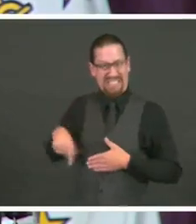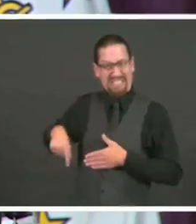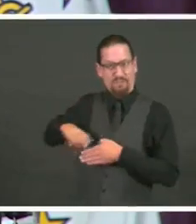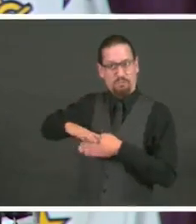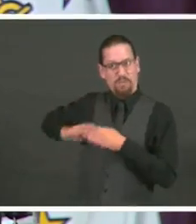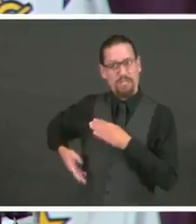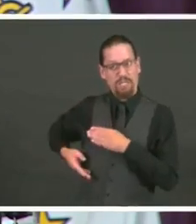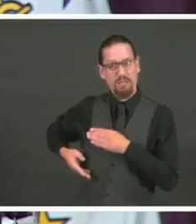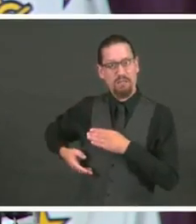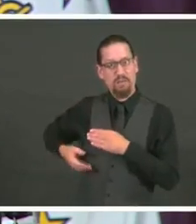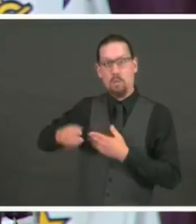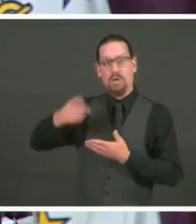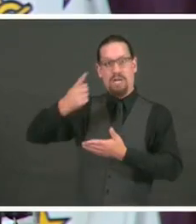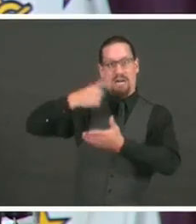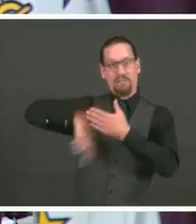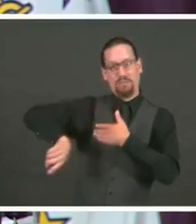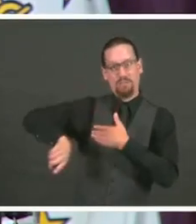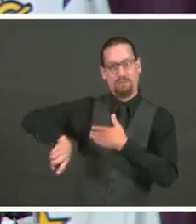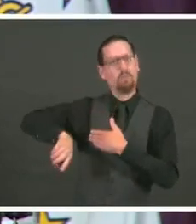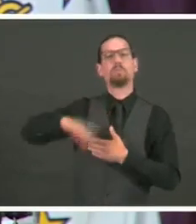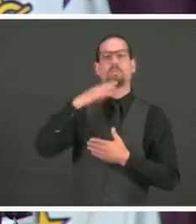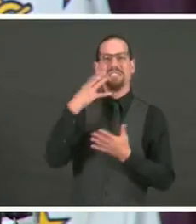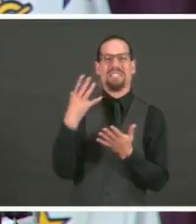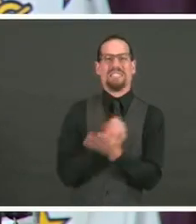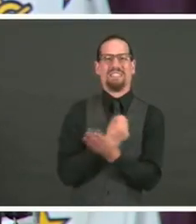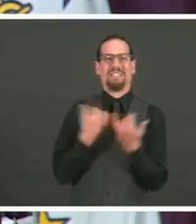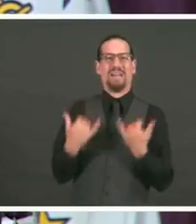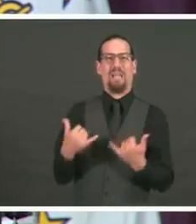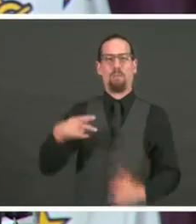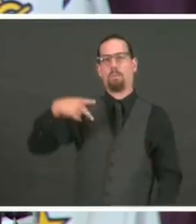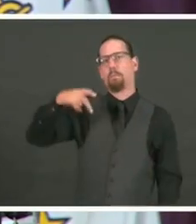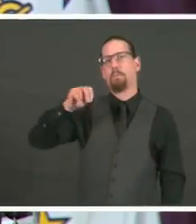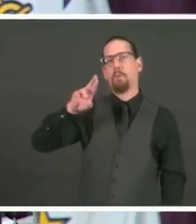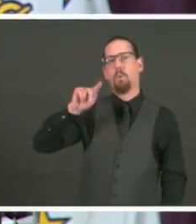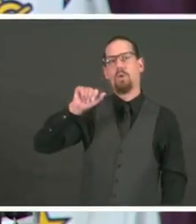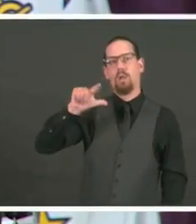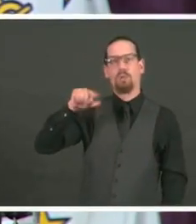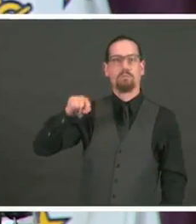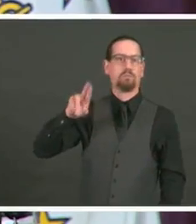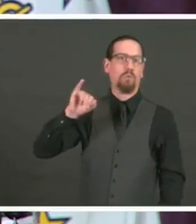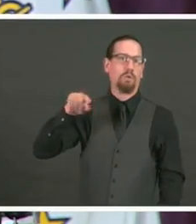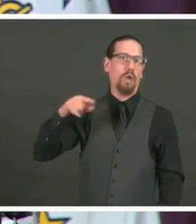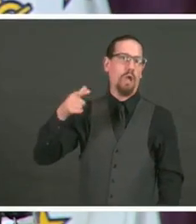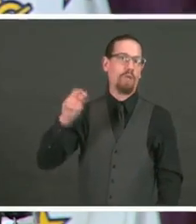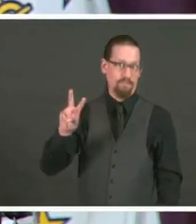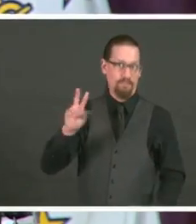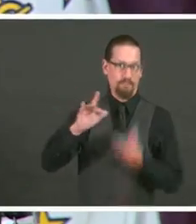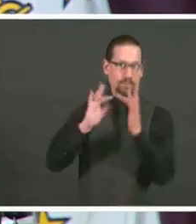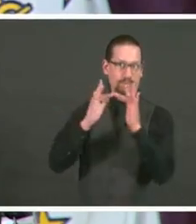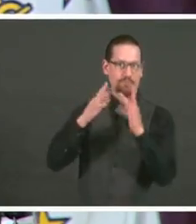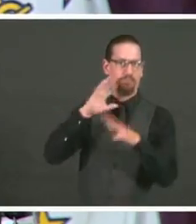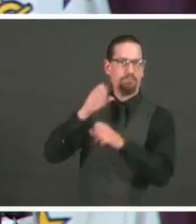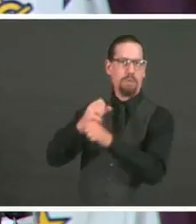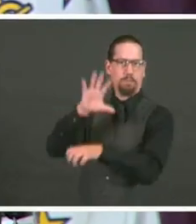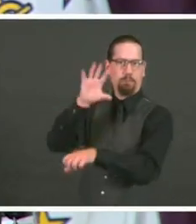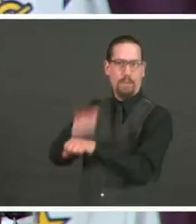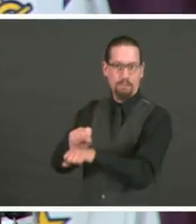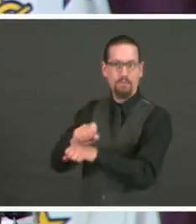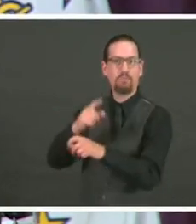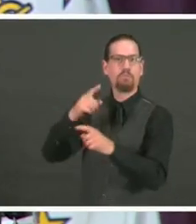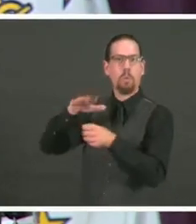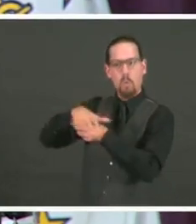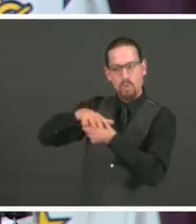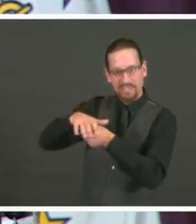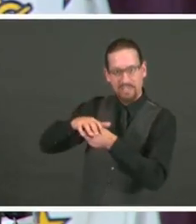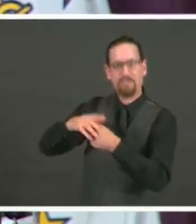traveling to another state, sign up quickly, go to the convention center, get yourself tested, and we'll try hard, and